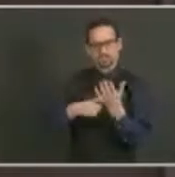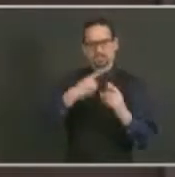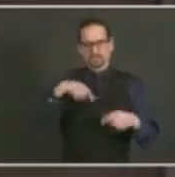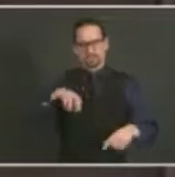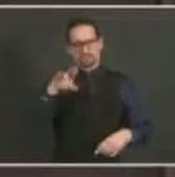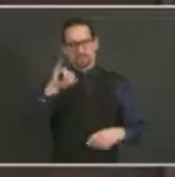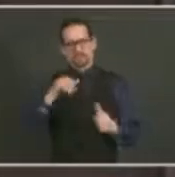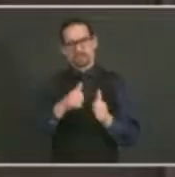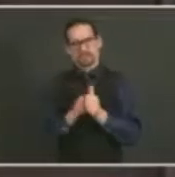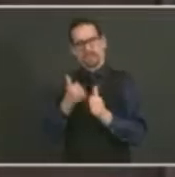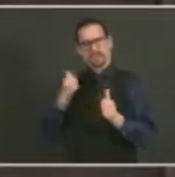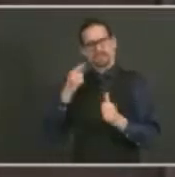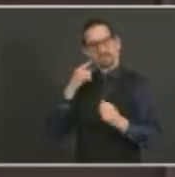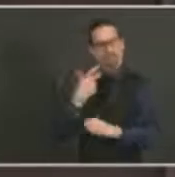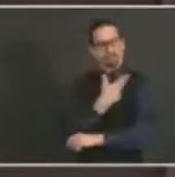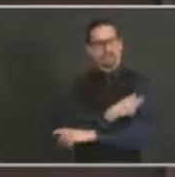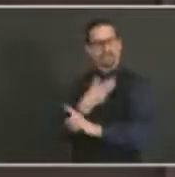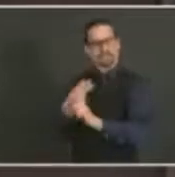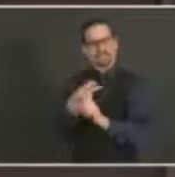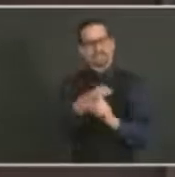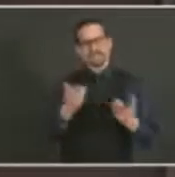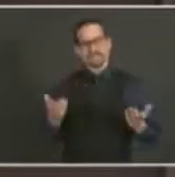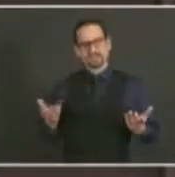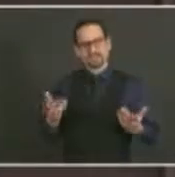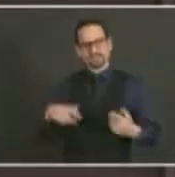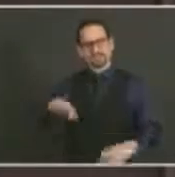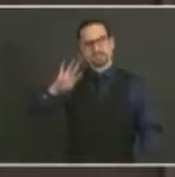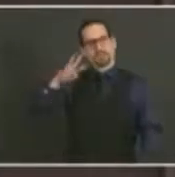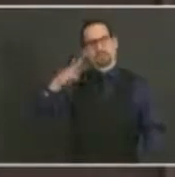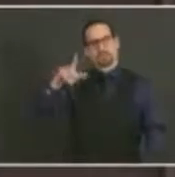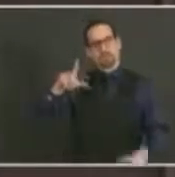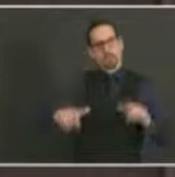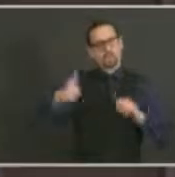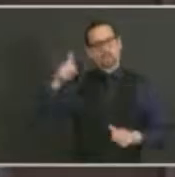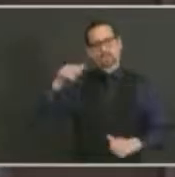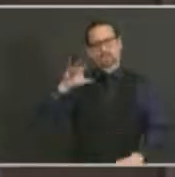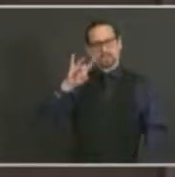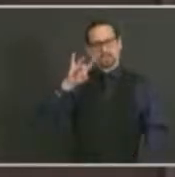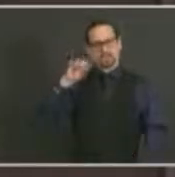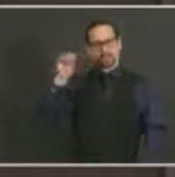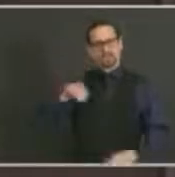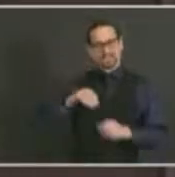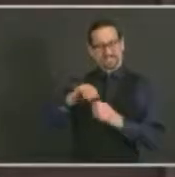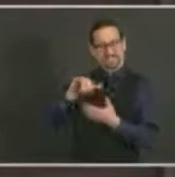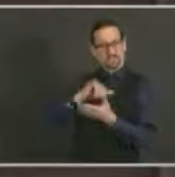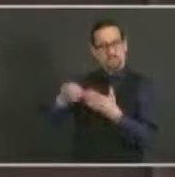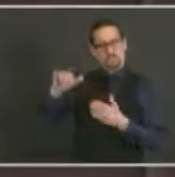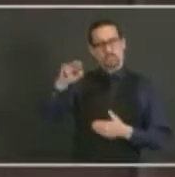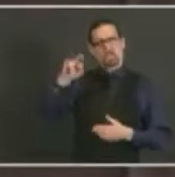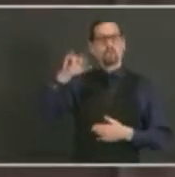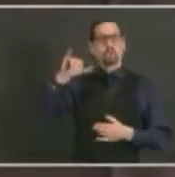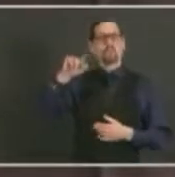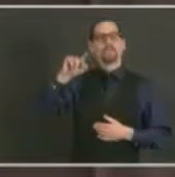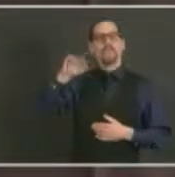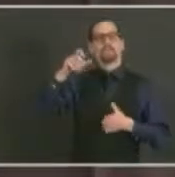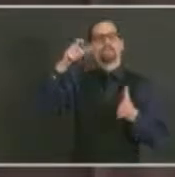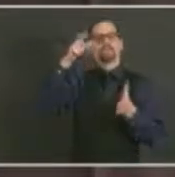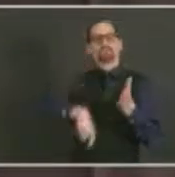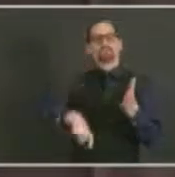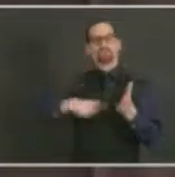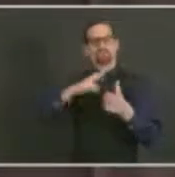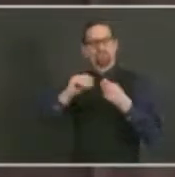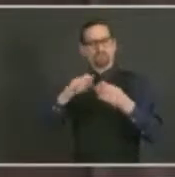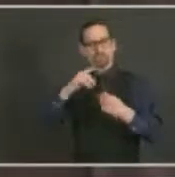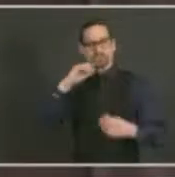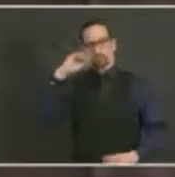share, population vaccinated, 8%, according to the New York Times. We were dead last among states in percentage of vaccine doses